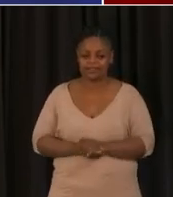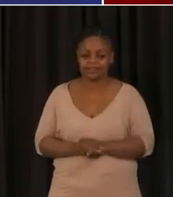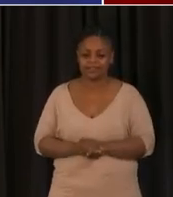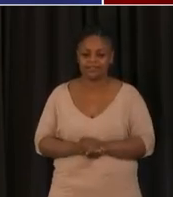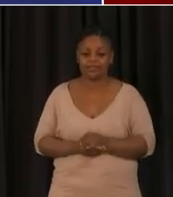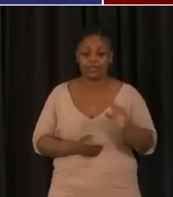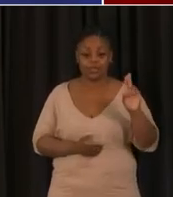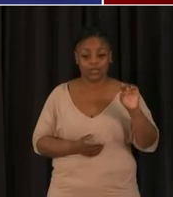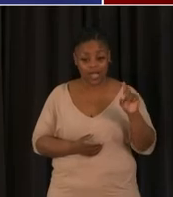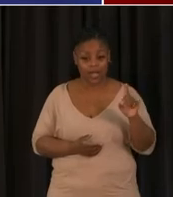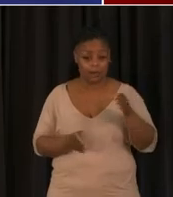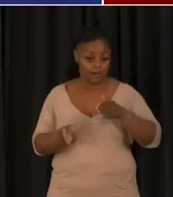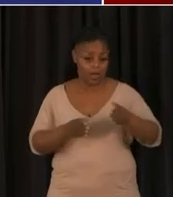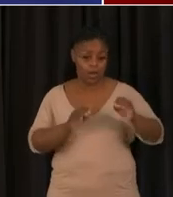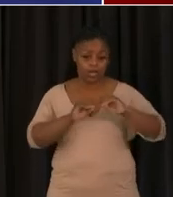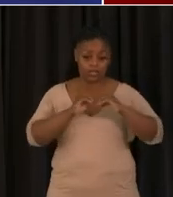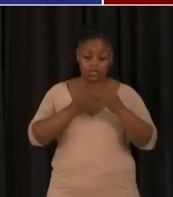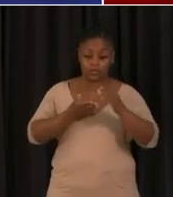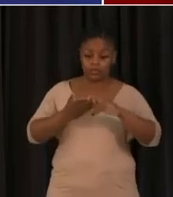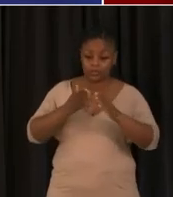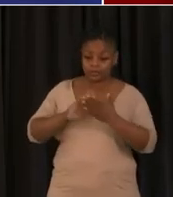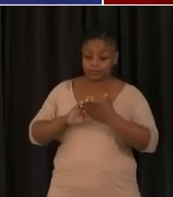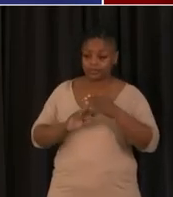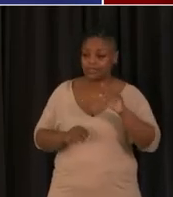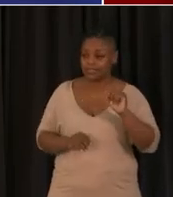is also available on our website,